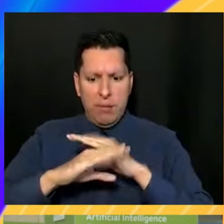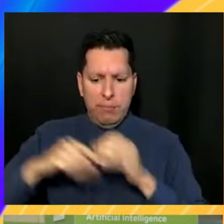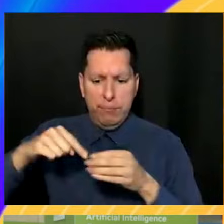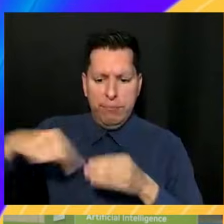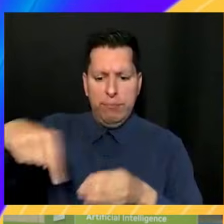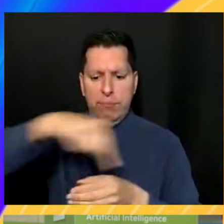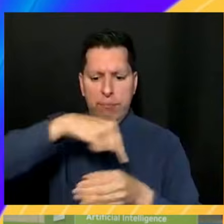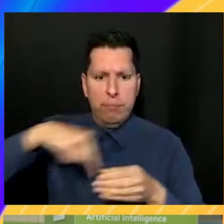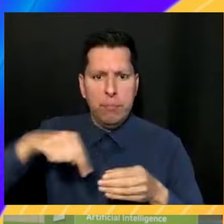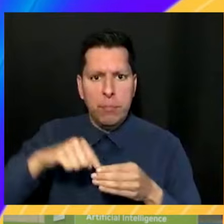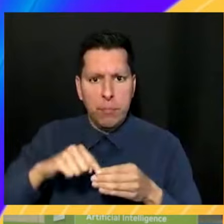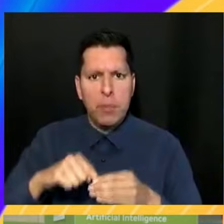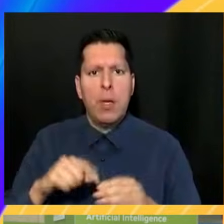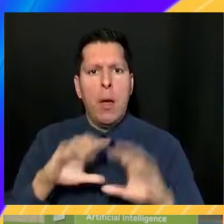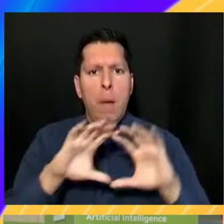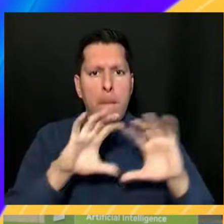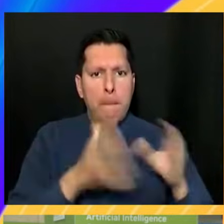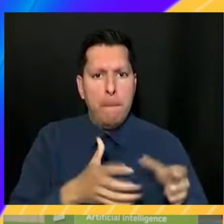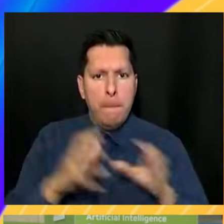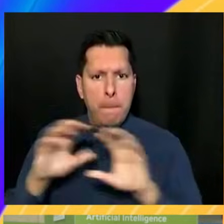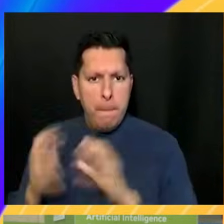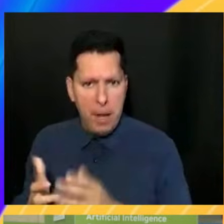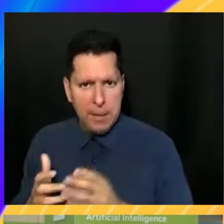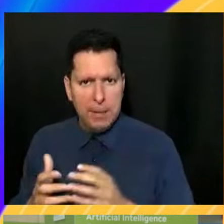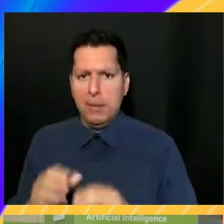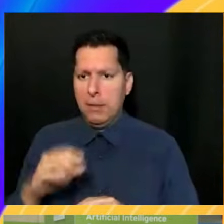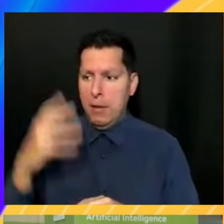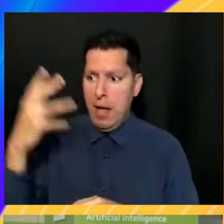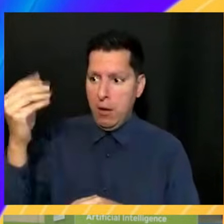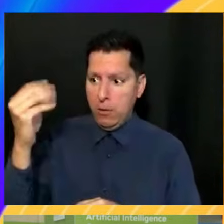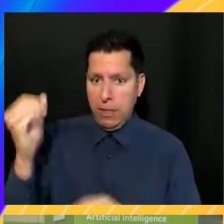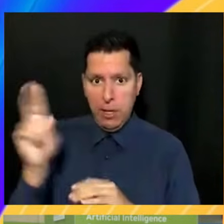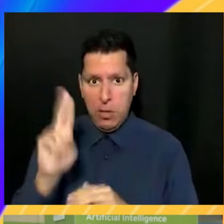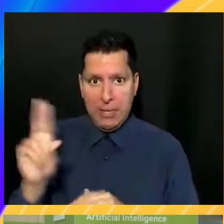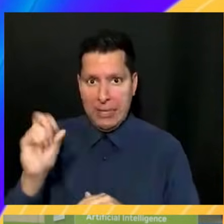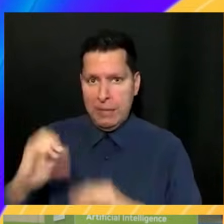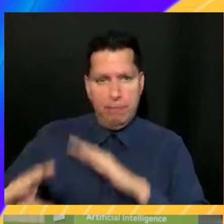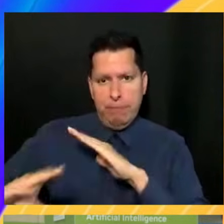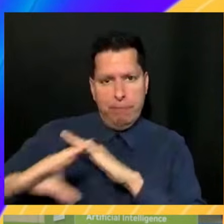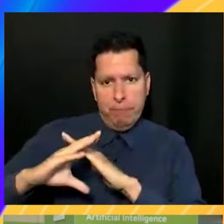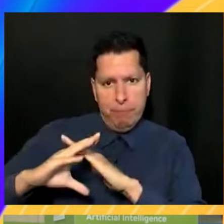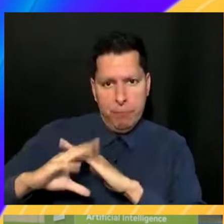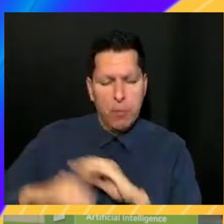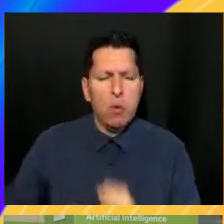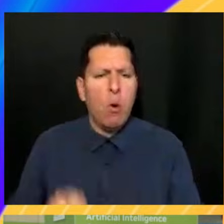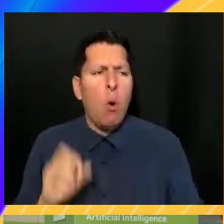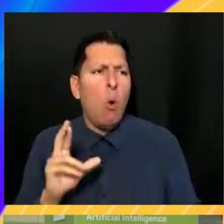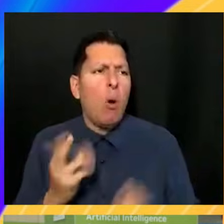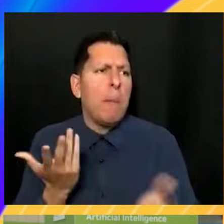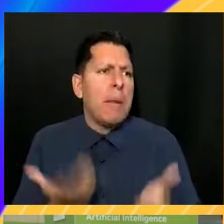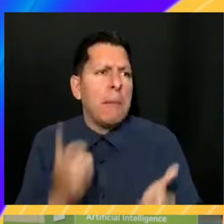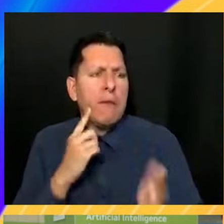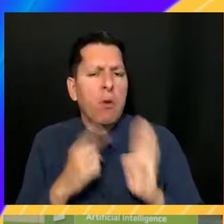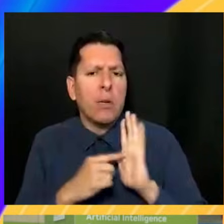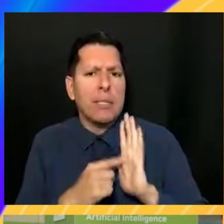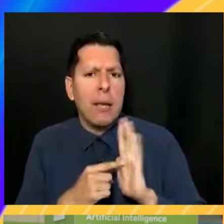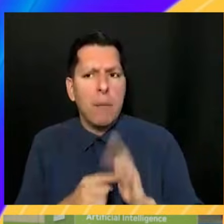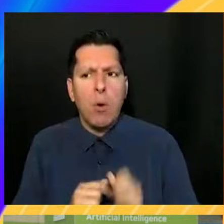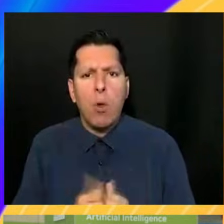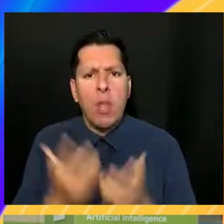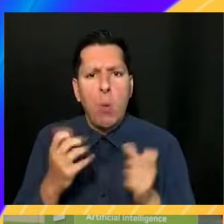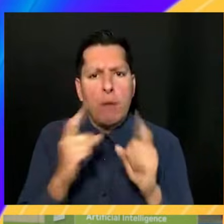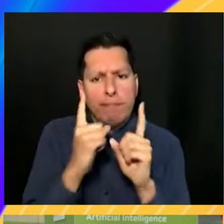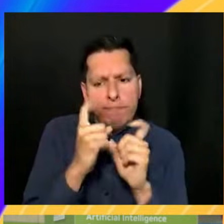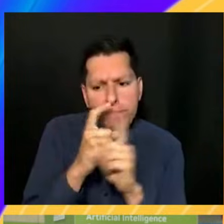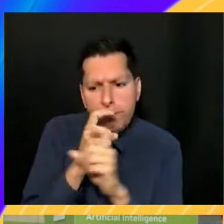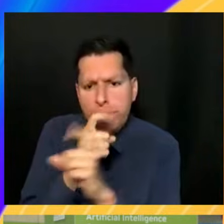US. So and that's done just through an SCP. And there's other ones, like they want to encrypt all their SSM parameters.